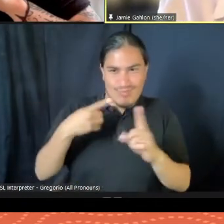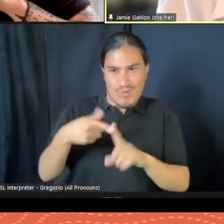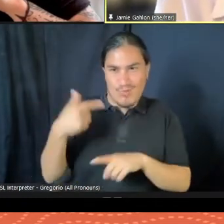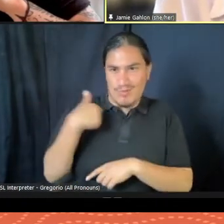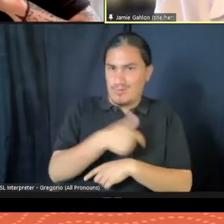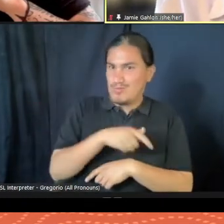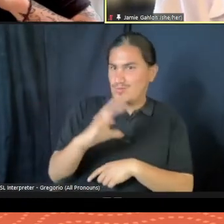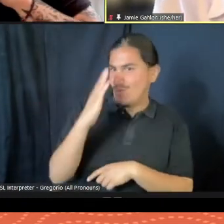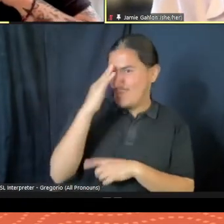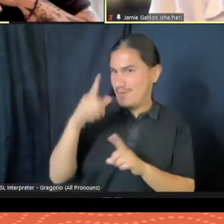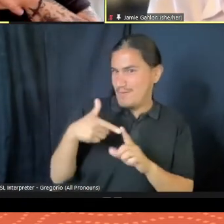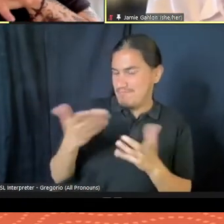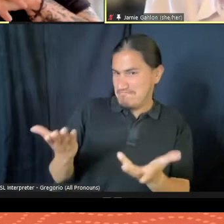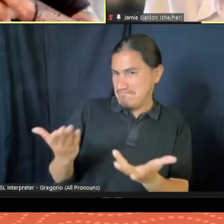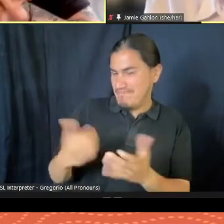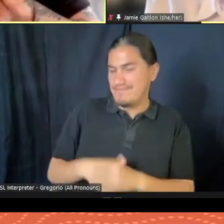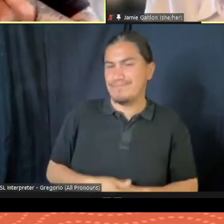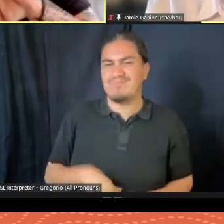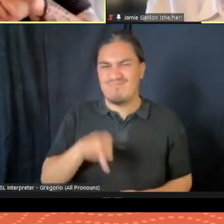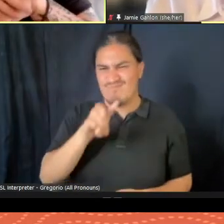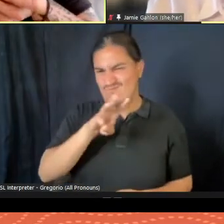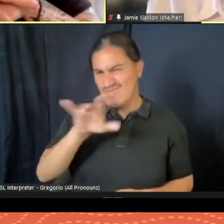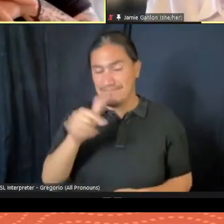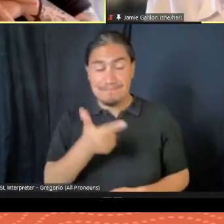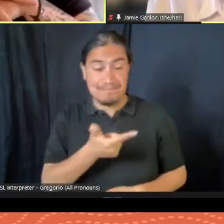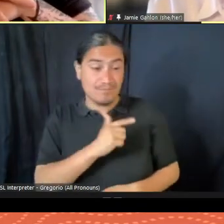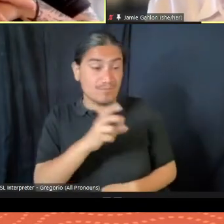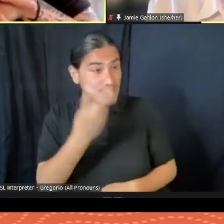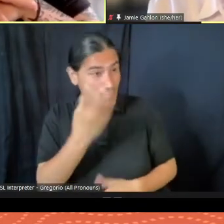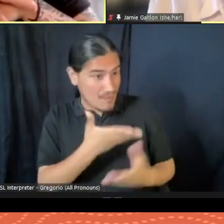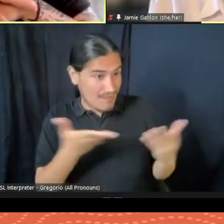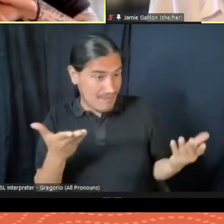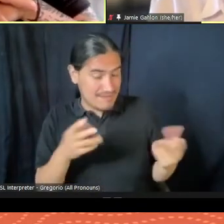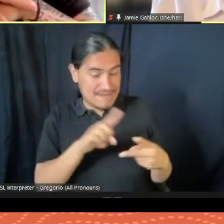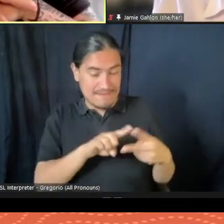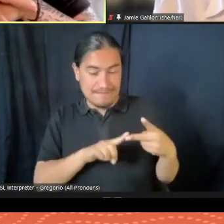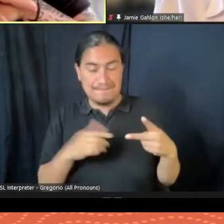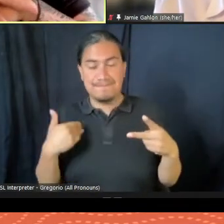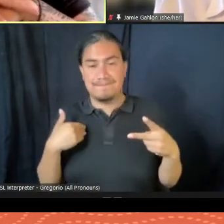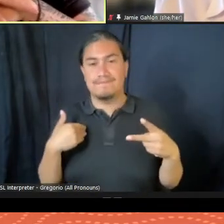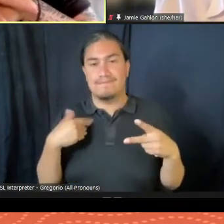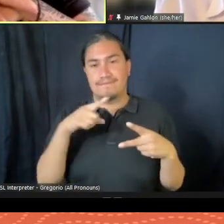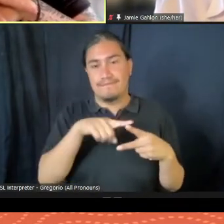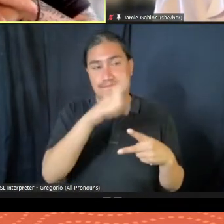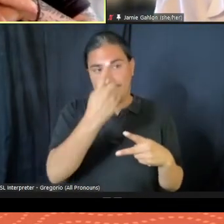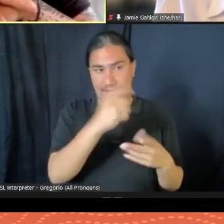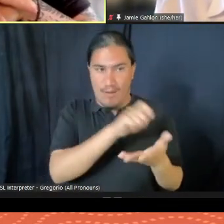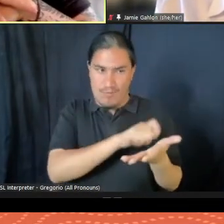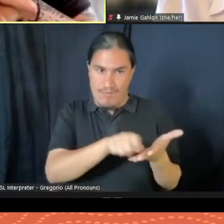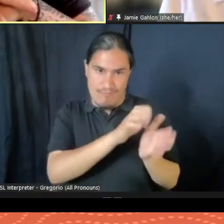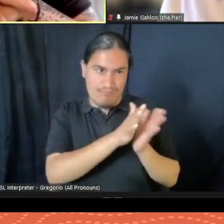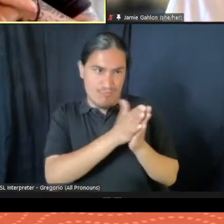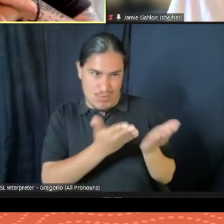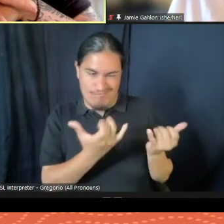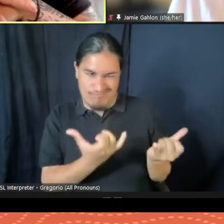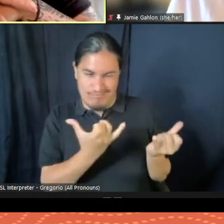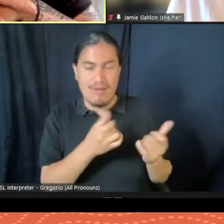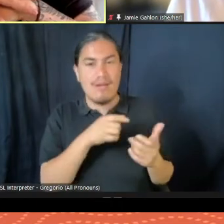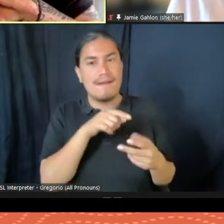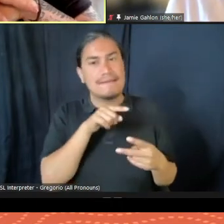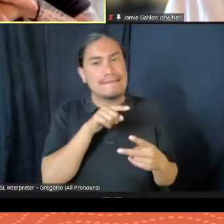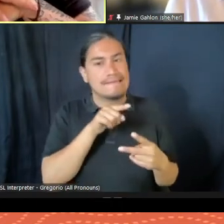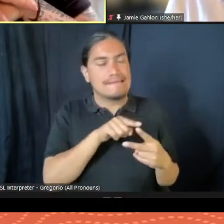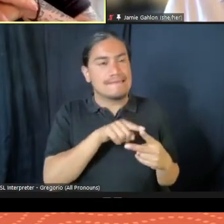know. Well, two things. One is I'm writing a book that is